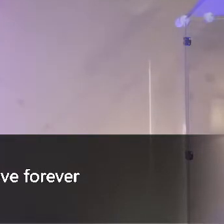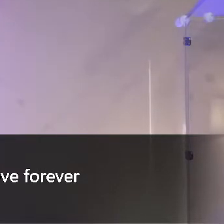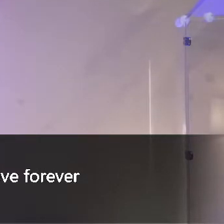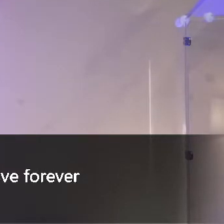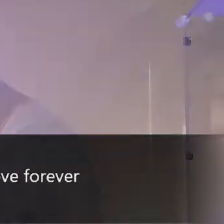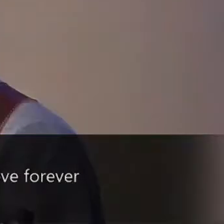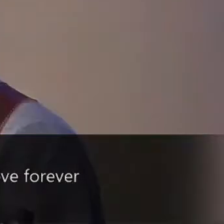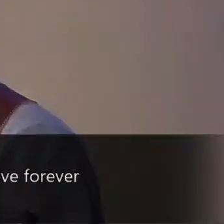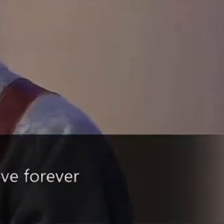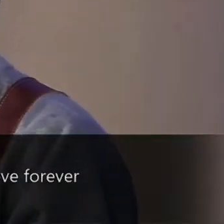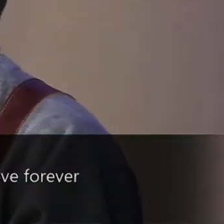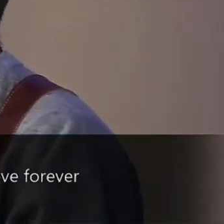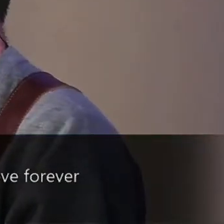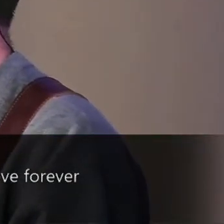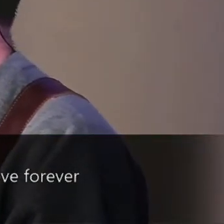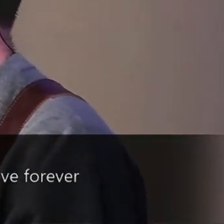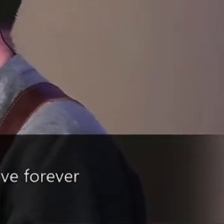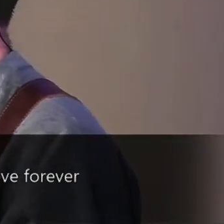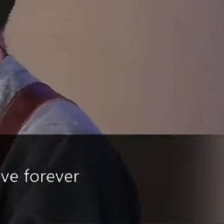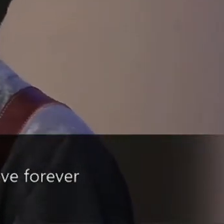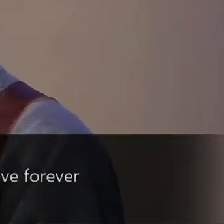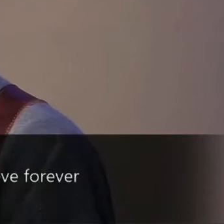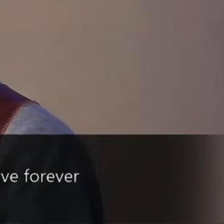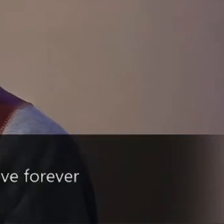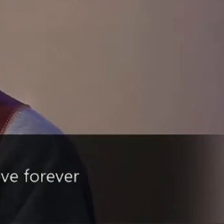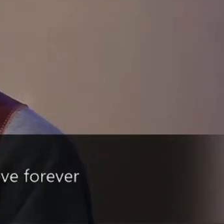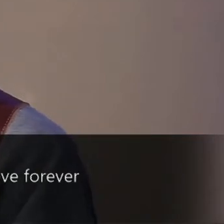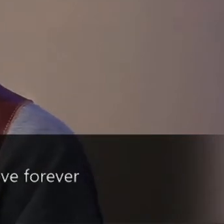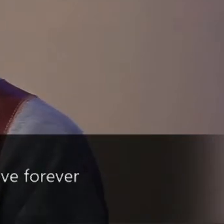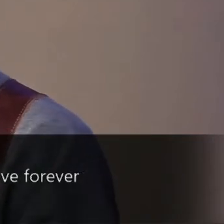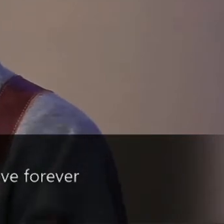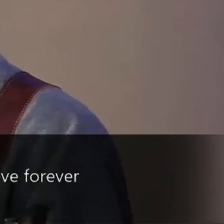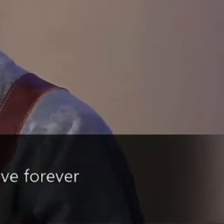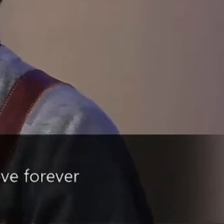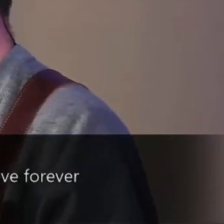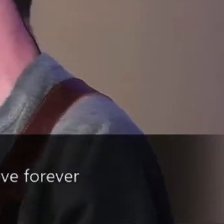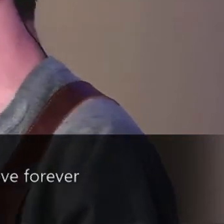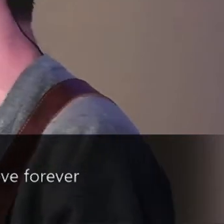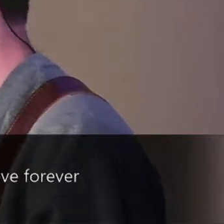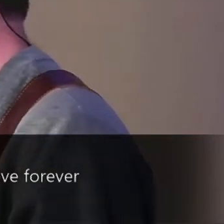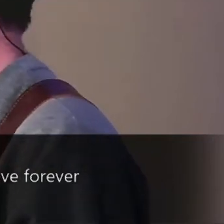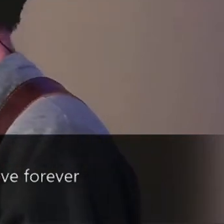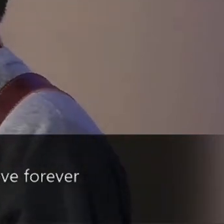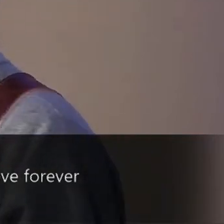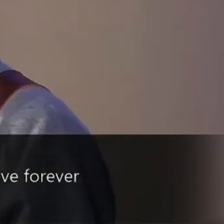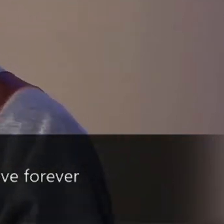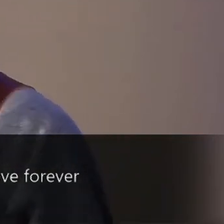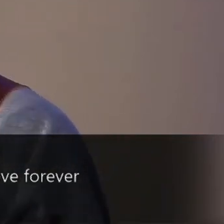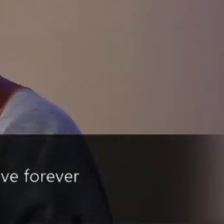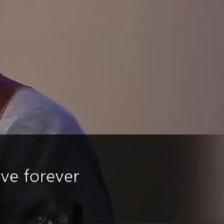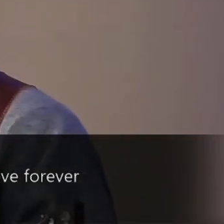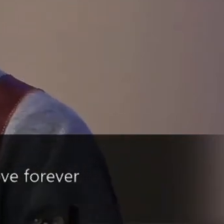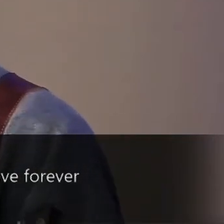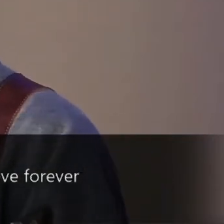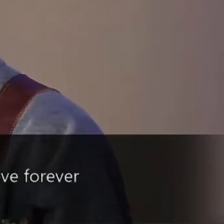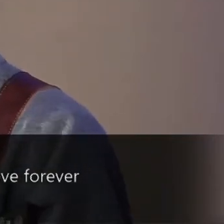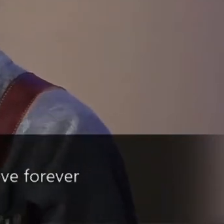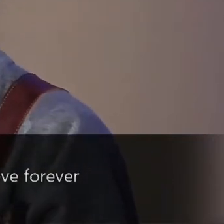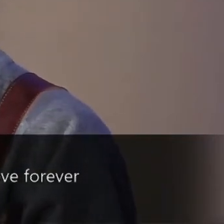could sing of your love forever. I could sing of